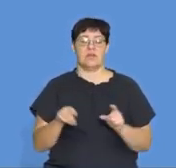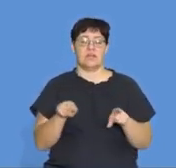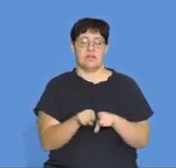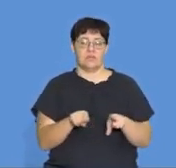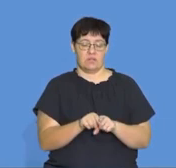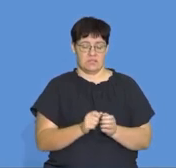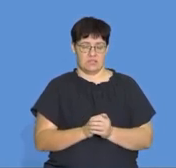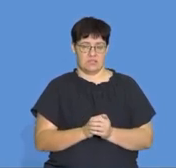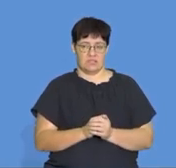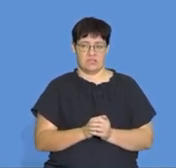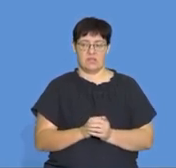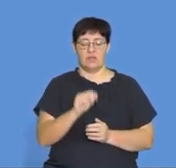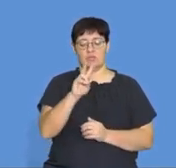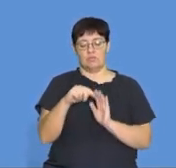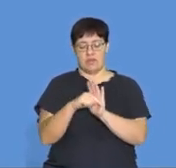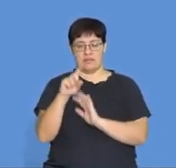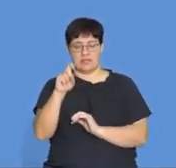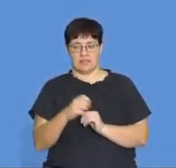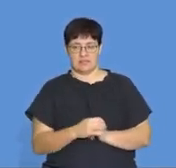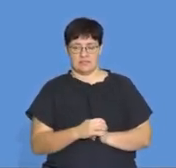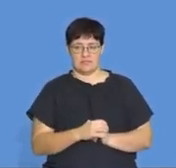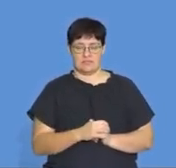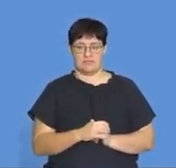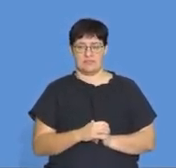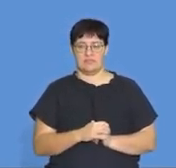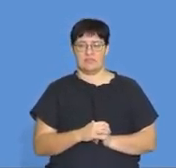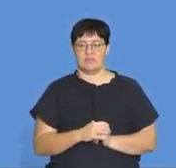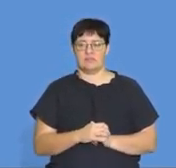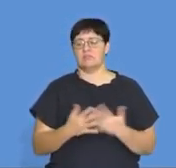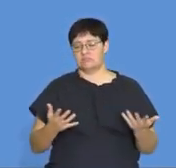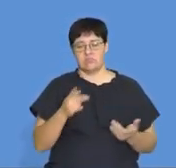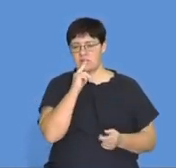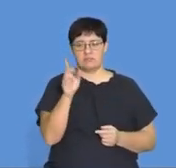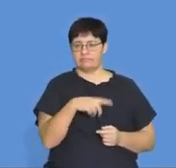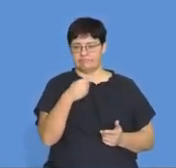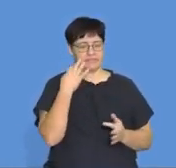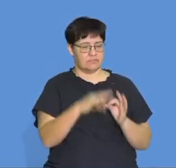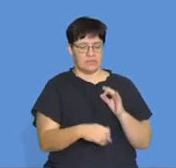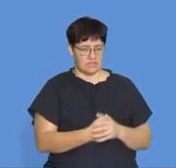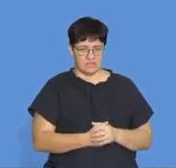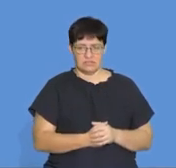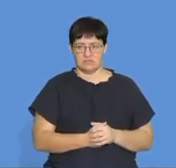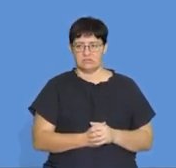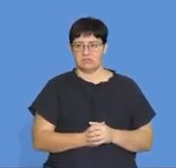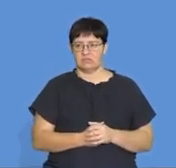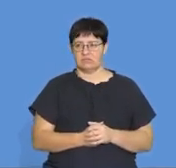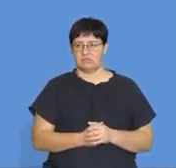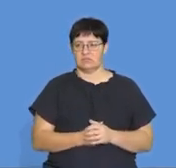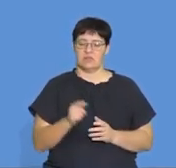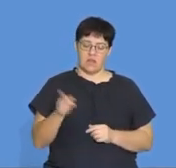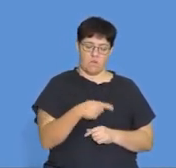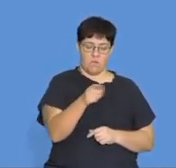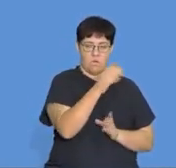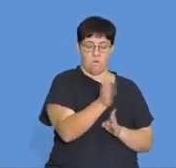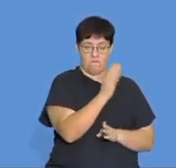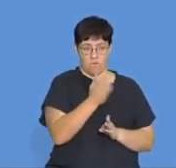equals to the 2 minus x, right? And then I need to just simplify this. The x plus 1 and the x